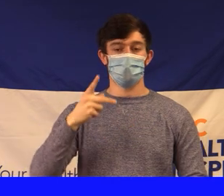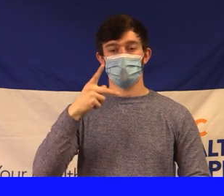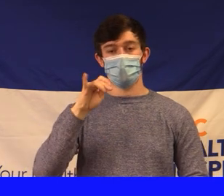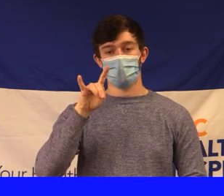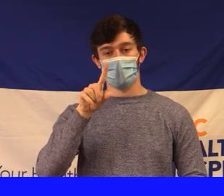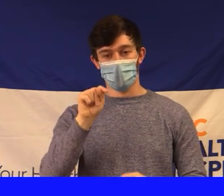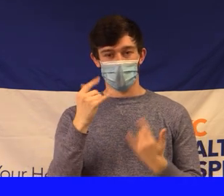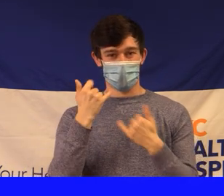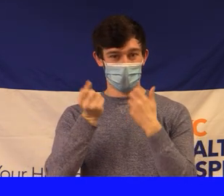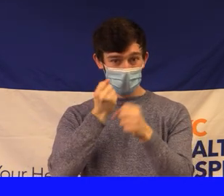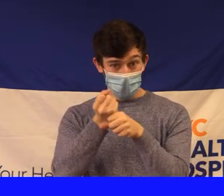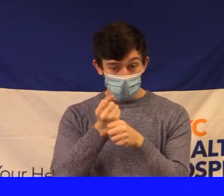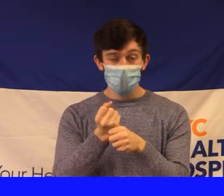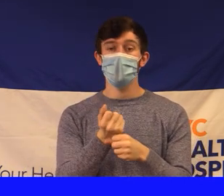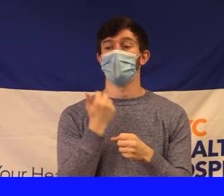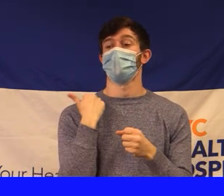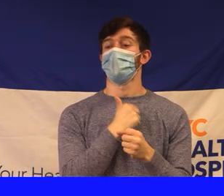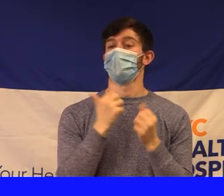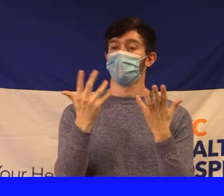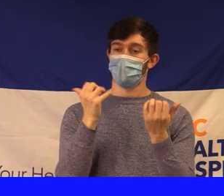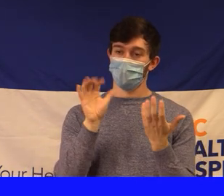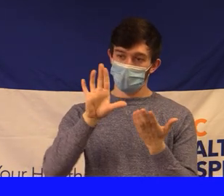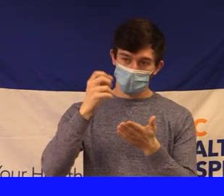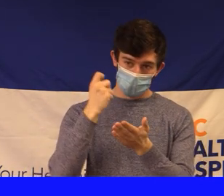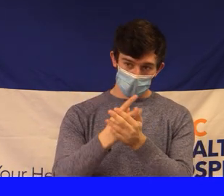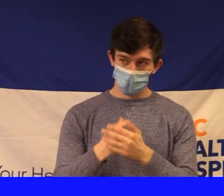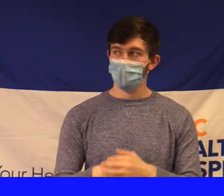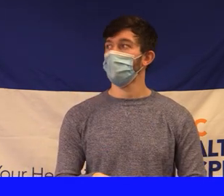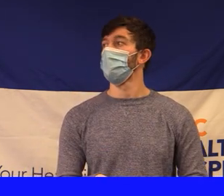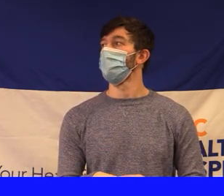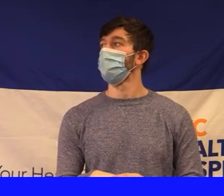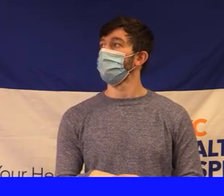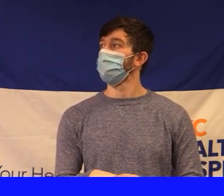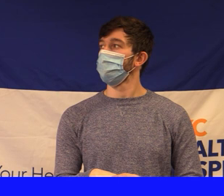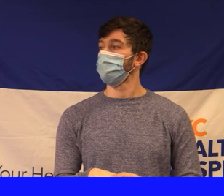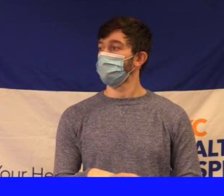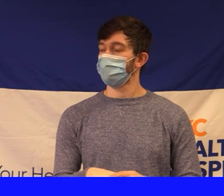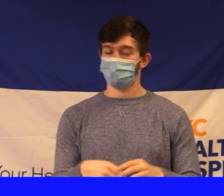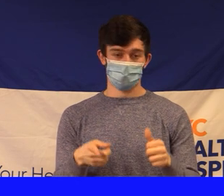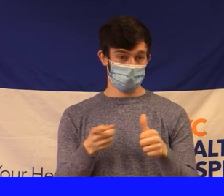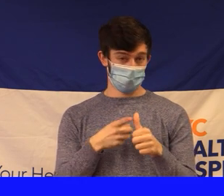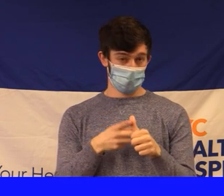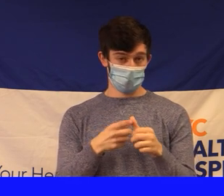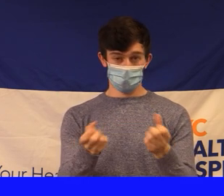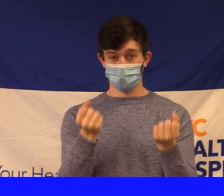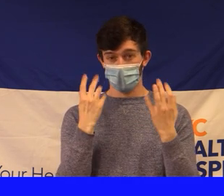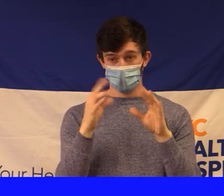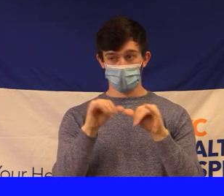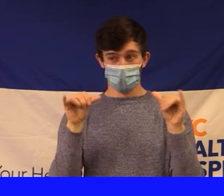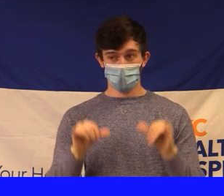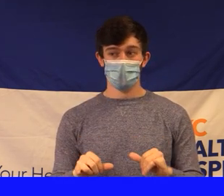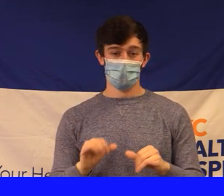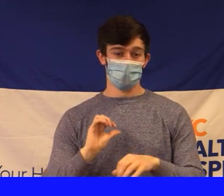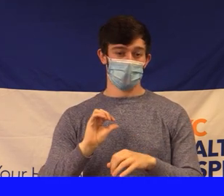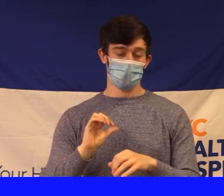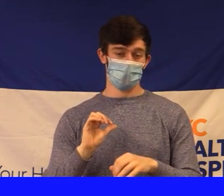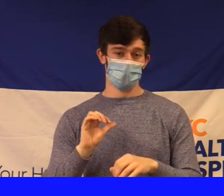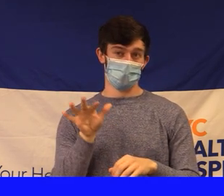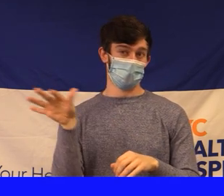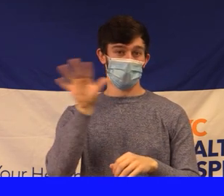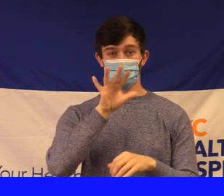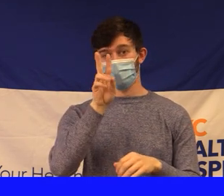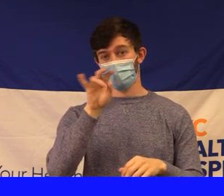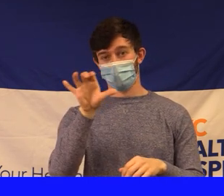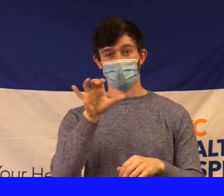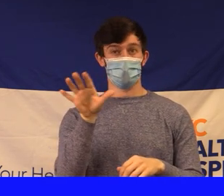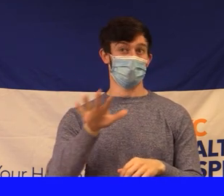year that we would seek your approval on. The first is several systems around the city